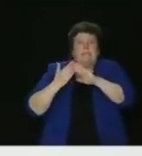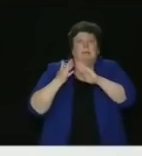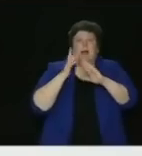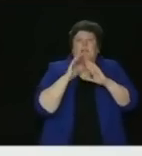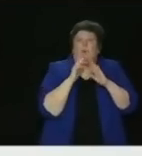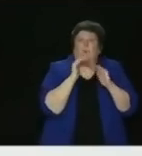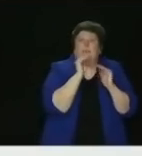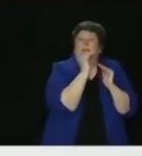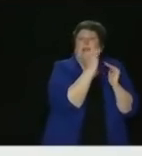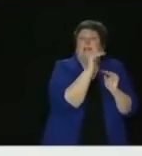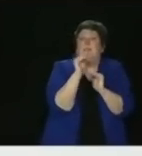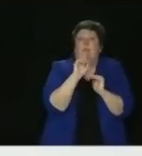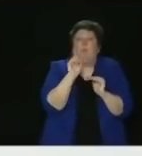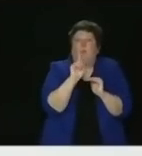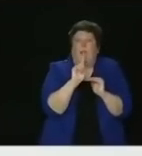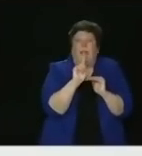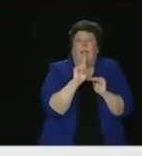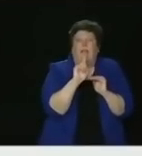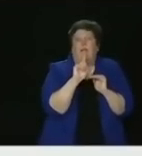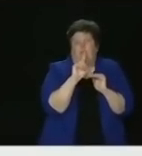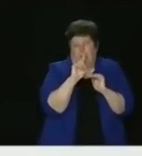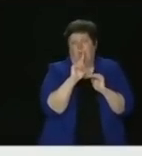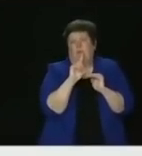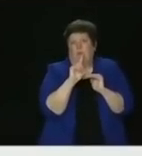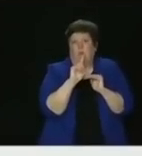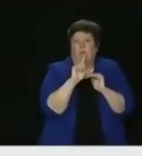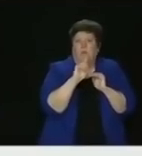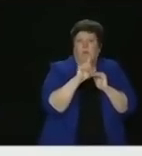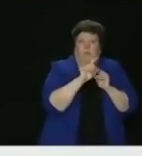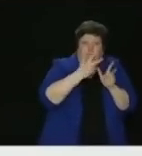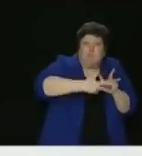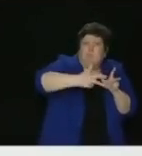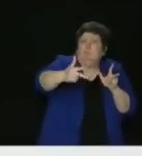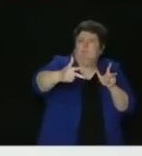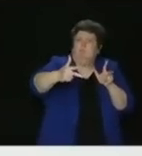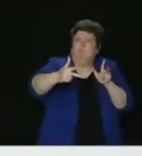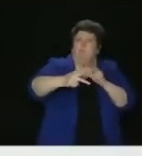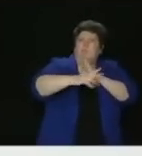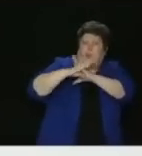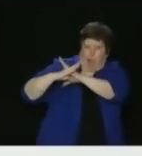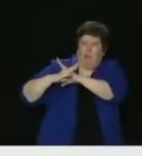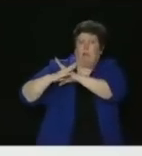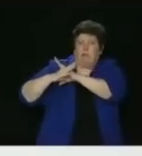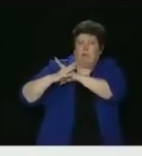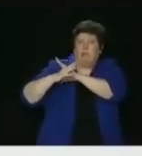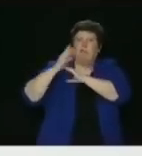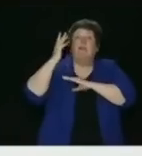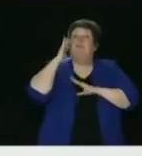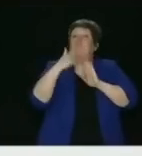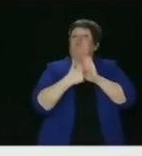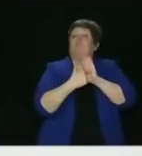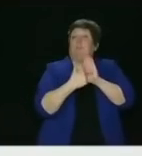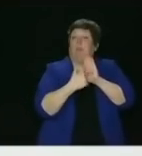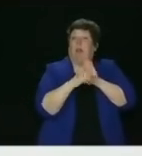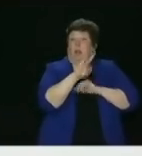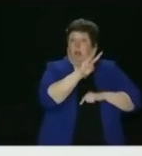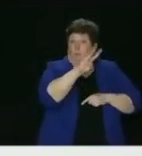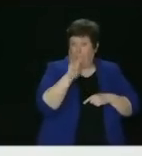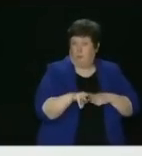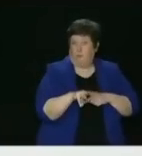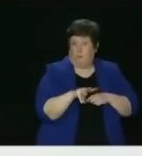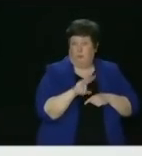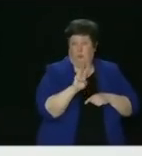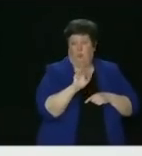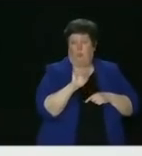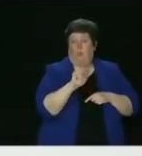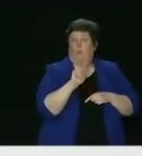limited, obviously, to continue to ensure that the Ambassador Bridge remains free and clear